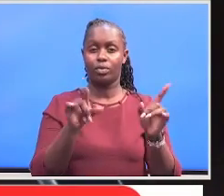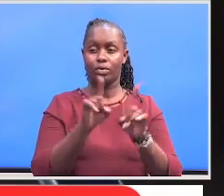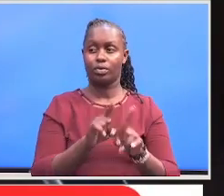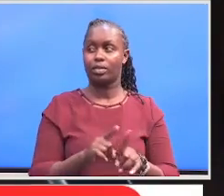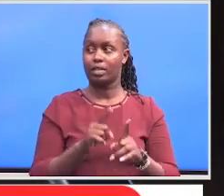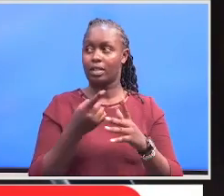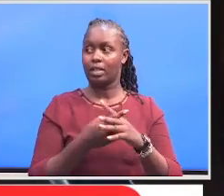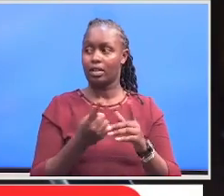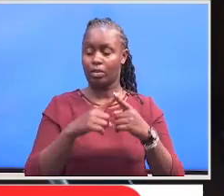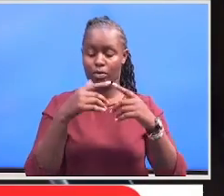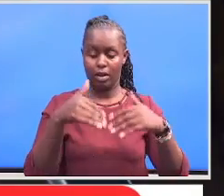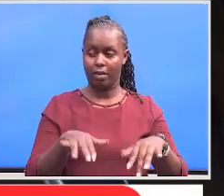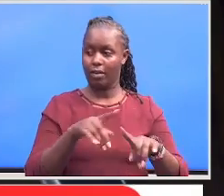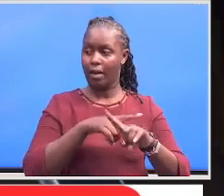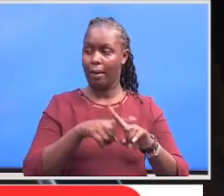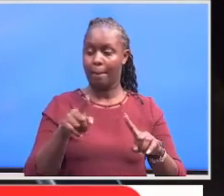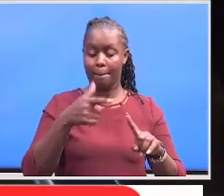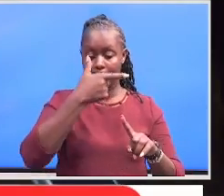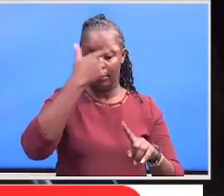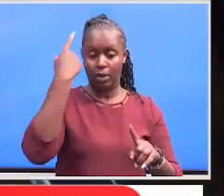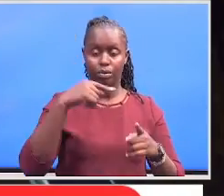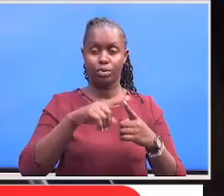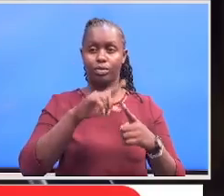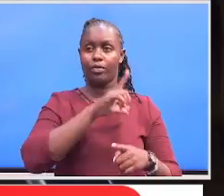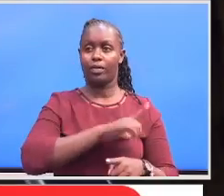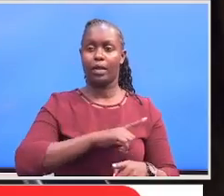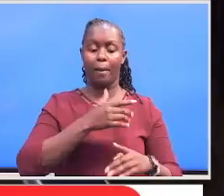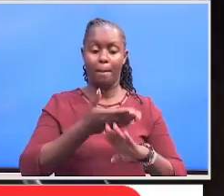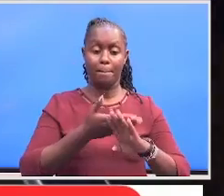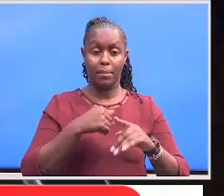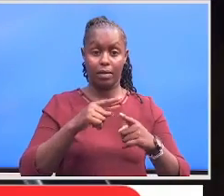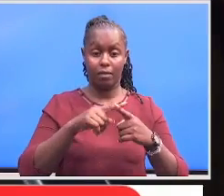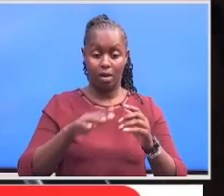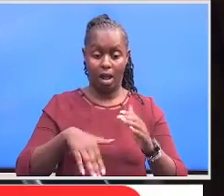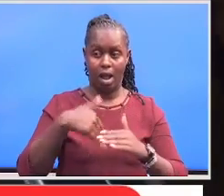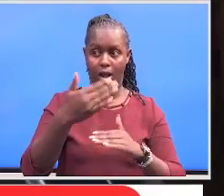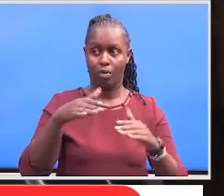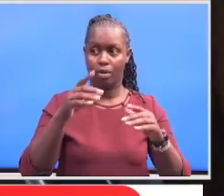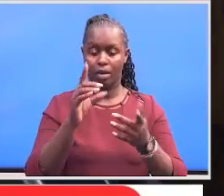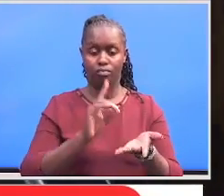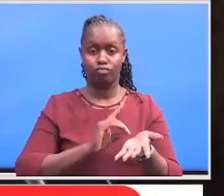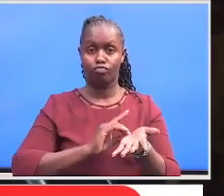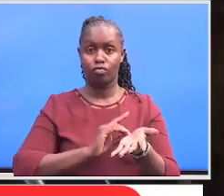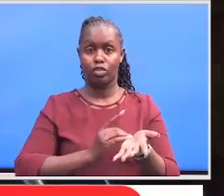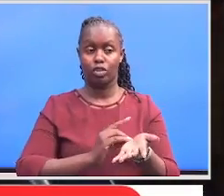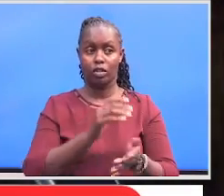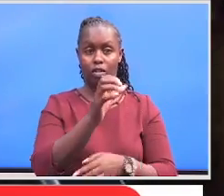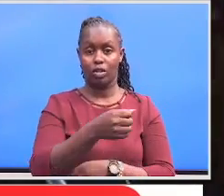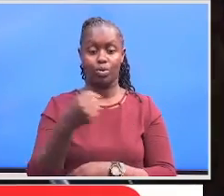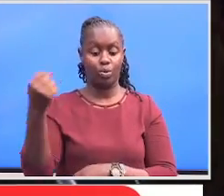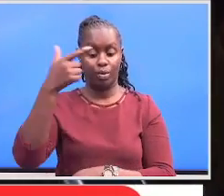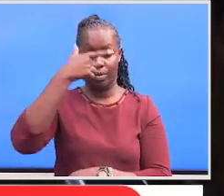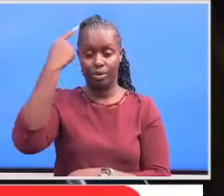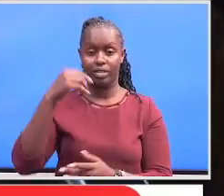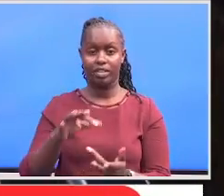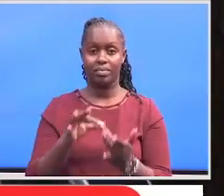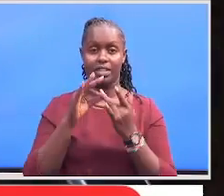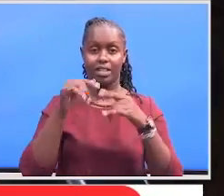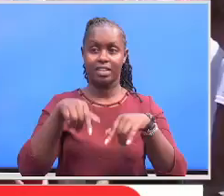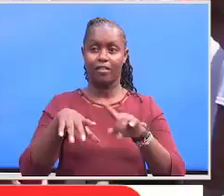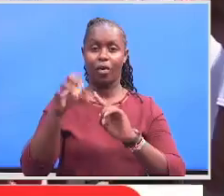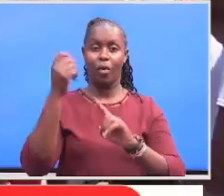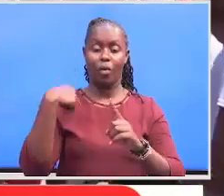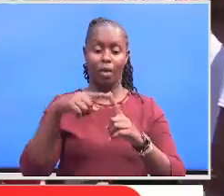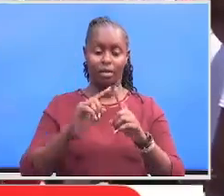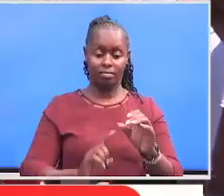kutoka, lakini wakati tu anataka kutoka kwa mlango diposa hiyo kisanga ilifanyika, kwa sababu hata yeye alikuwa apande kwa